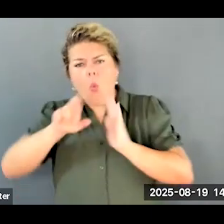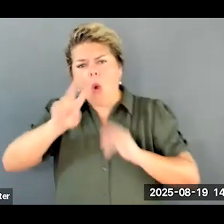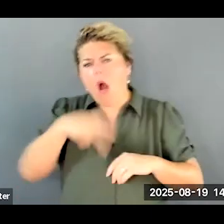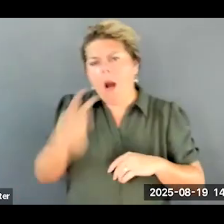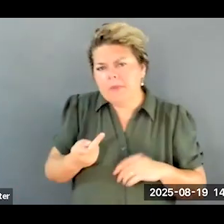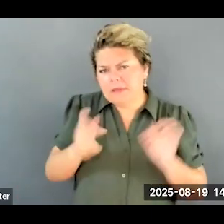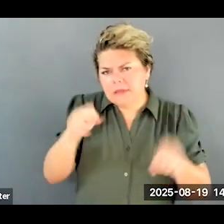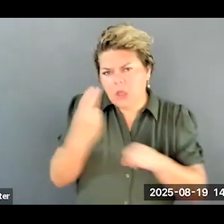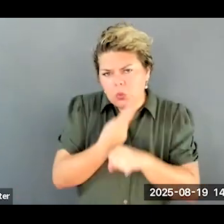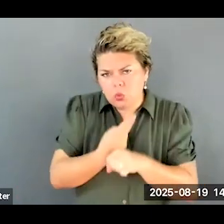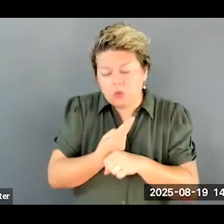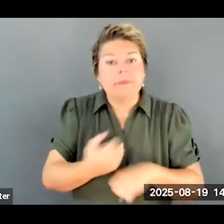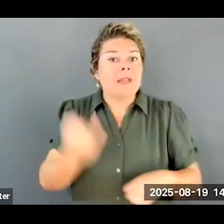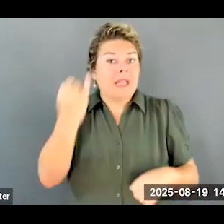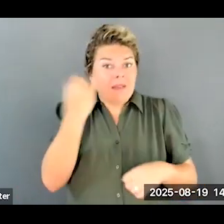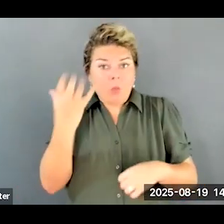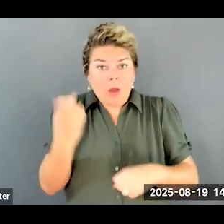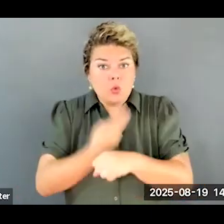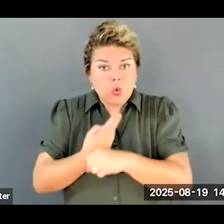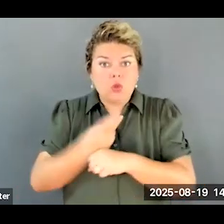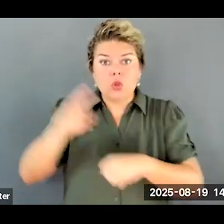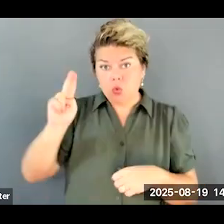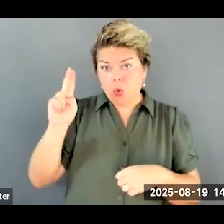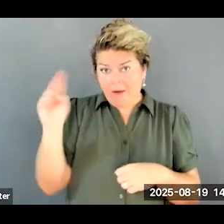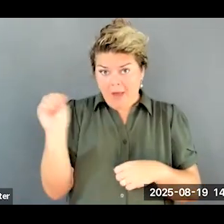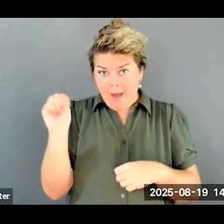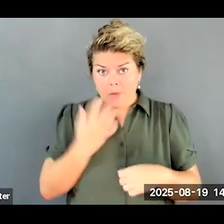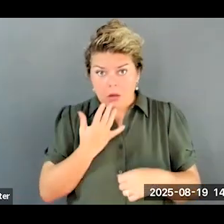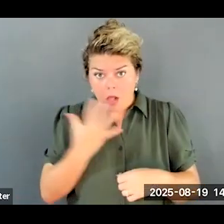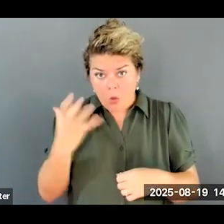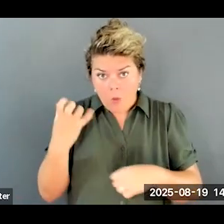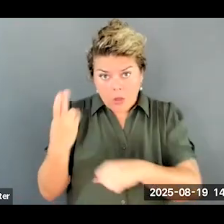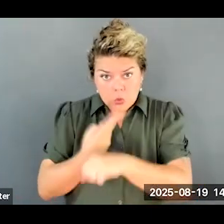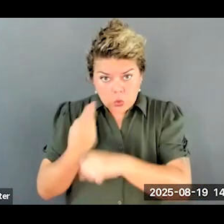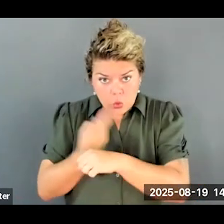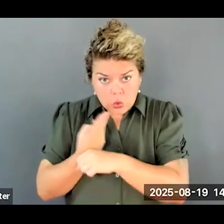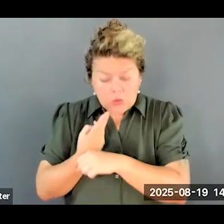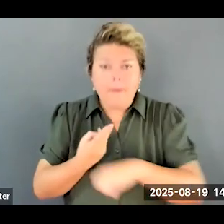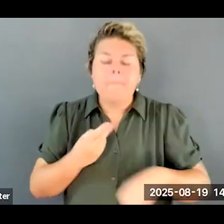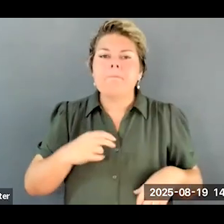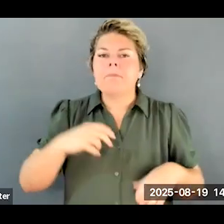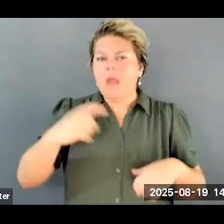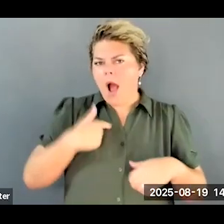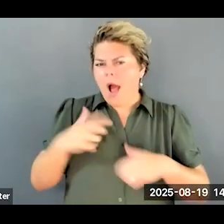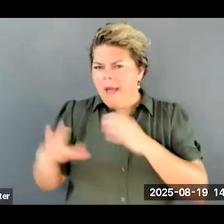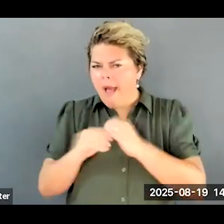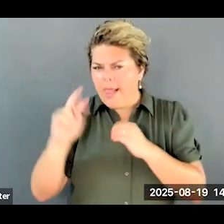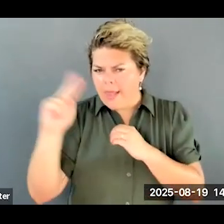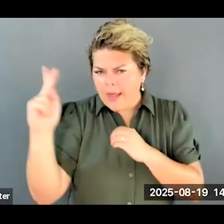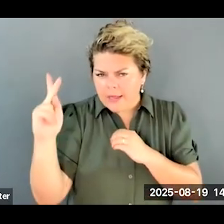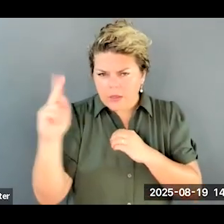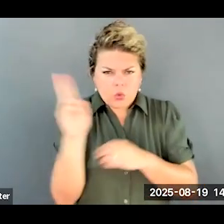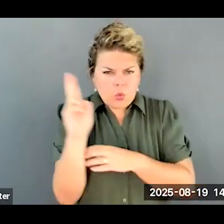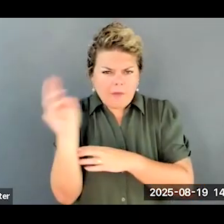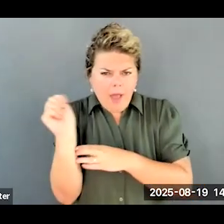to maintain U of M's colors throughout your advertising materials or presentations, I've linked the University of